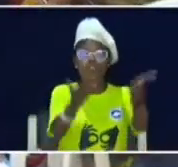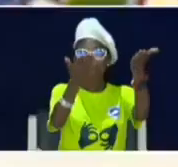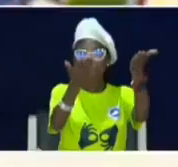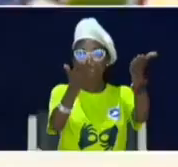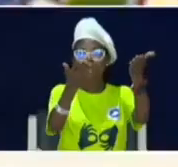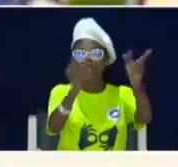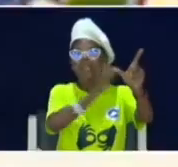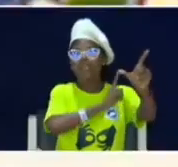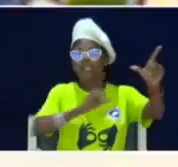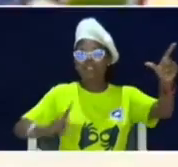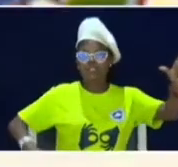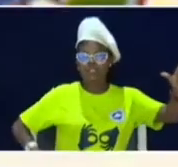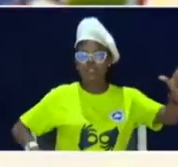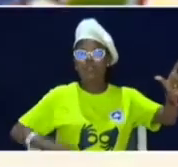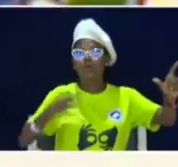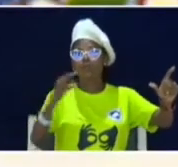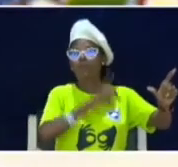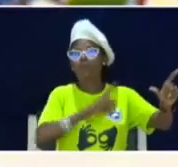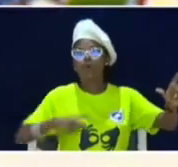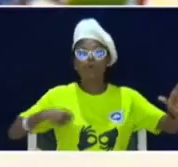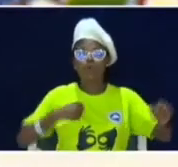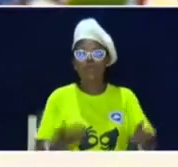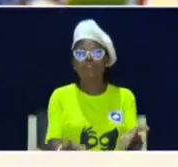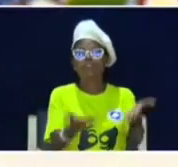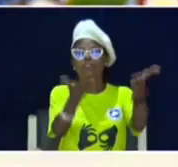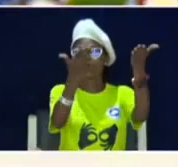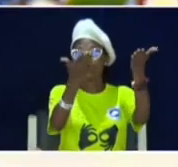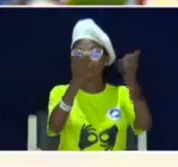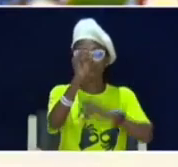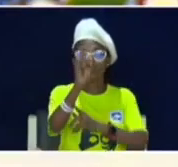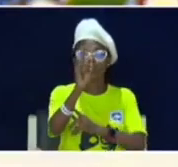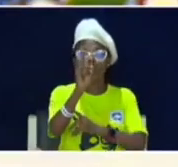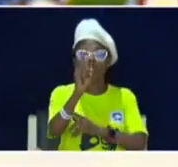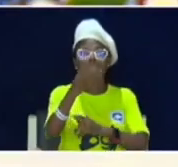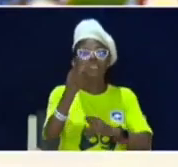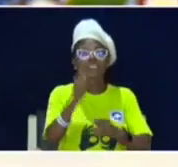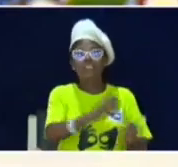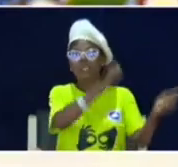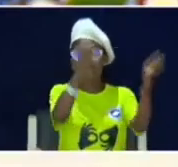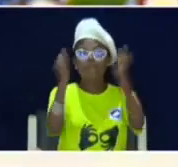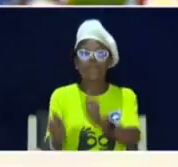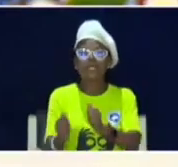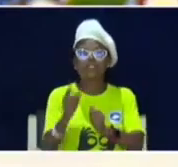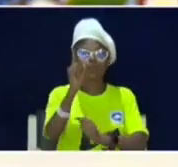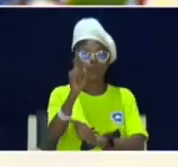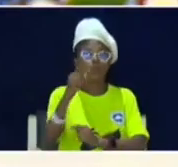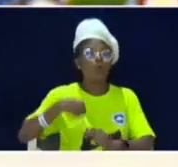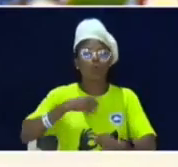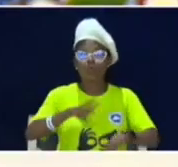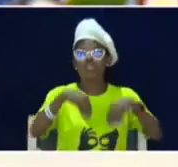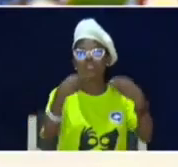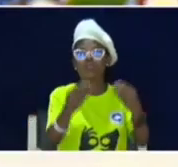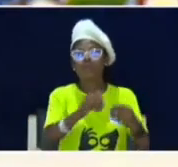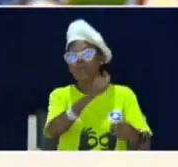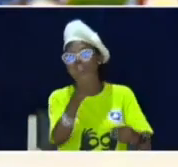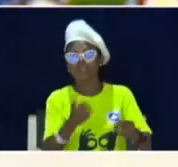The Lord of Lords will exalt you. The Mighty One will give you all of the praise